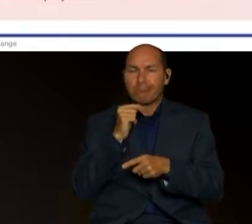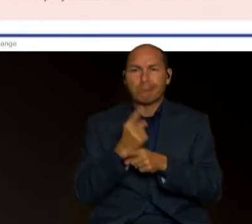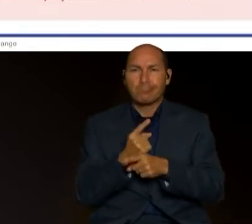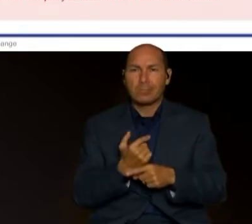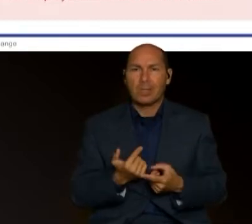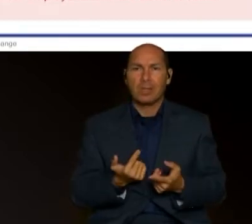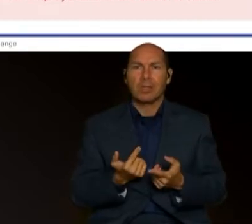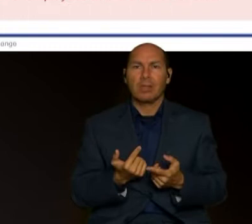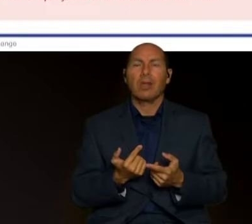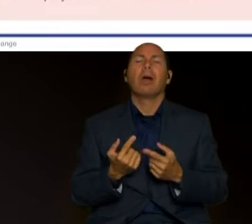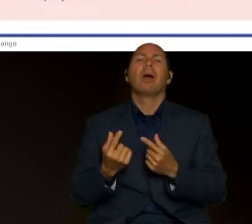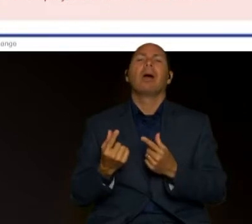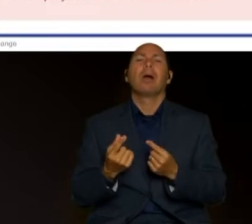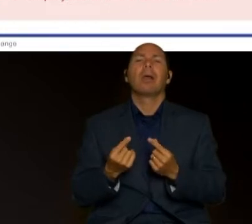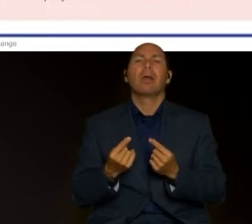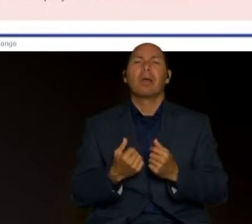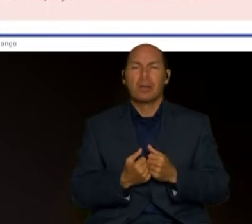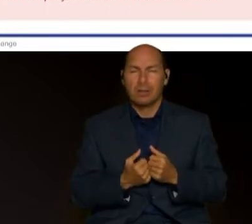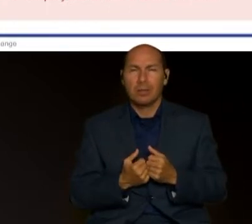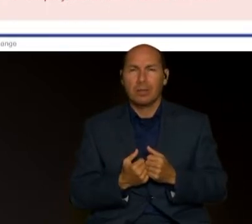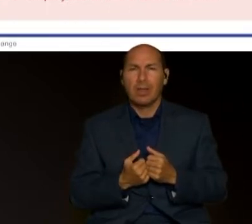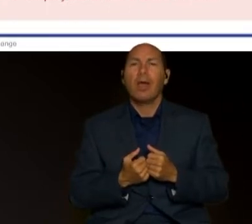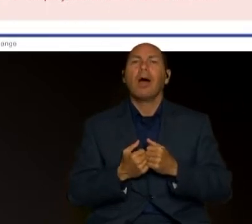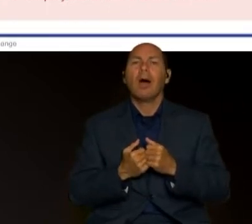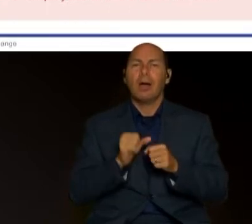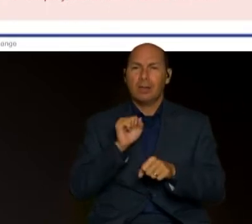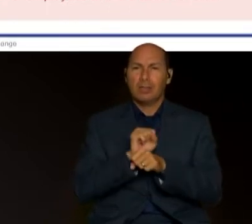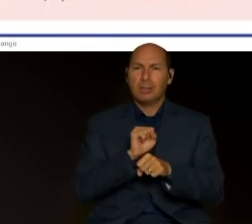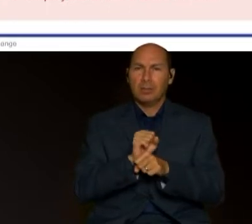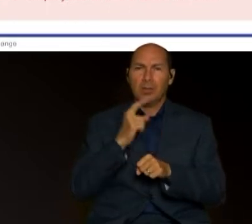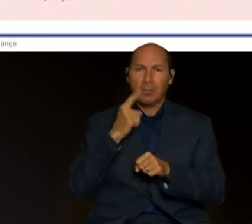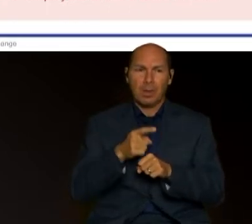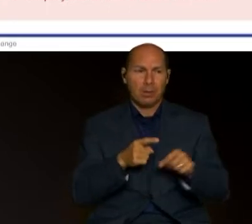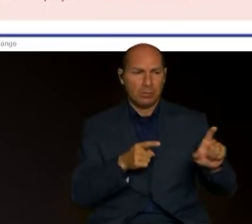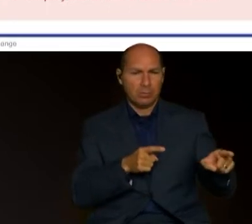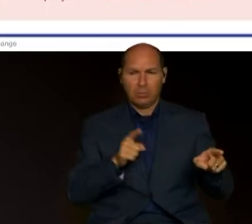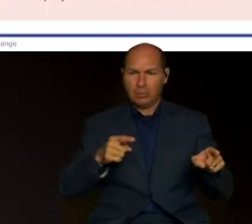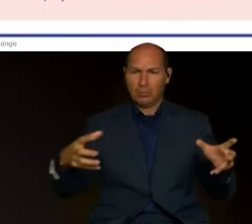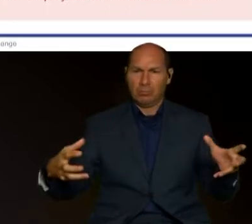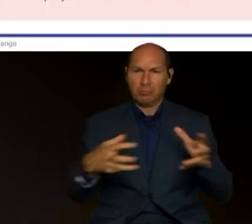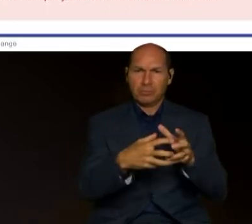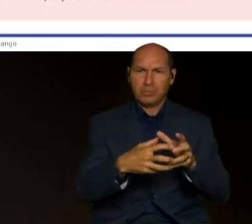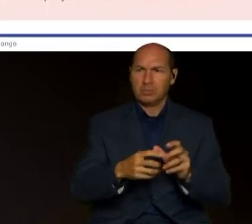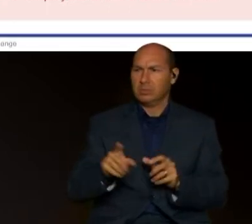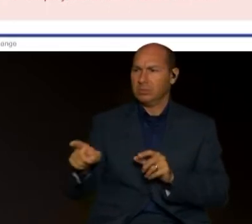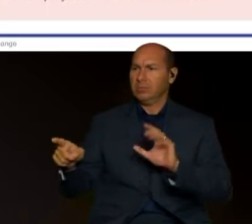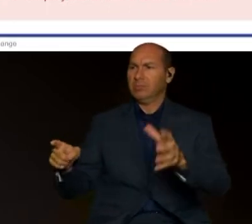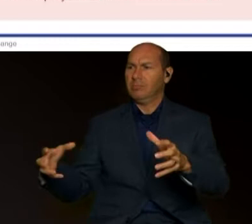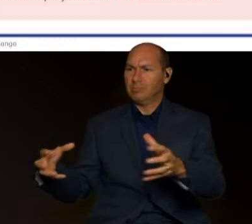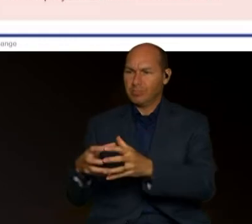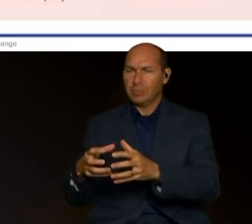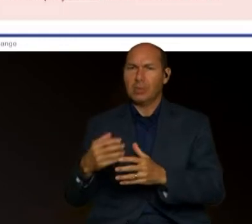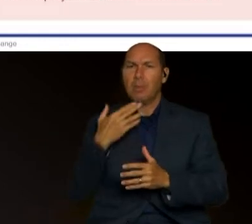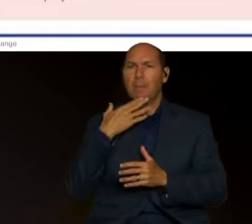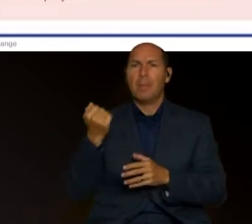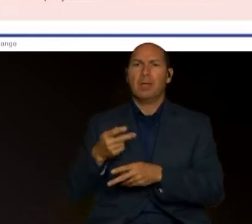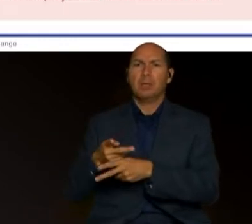somewhat. So that was addressed to consolidate and create new divisions, new lines of